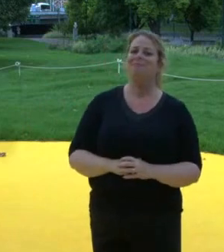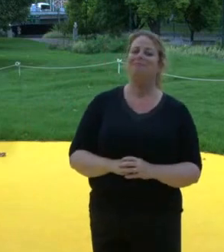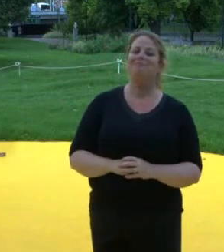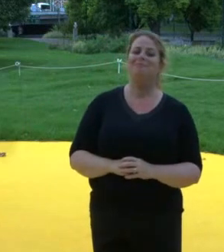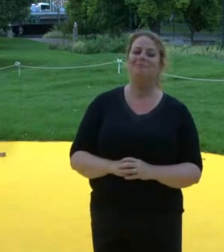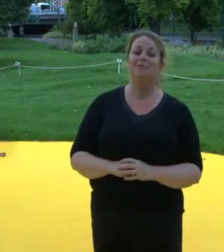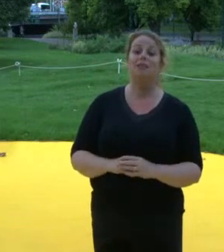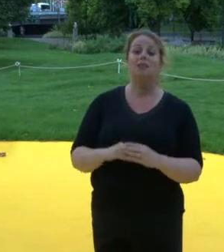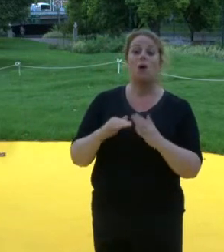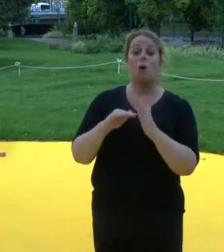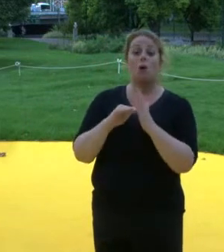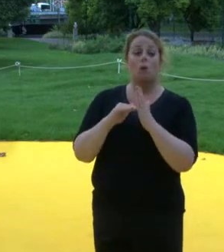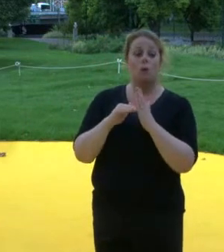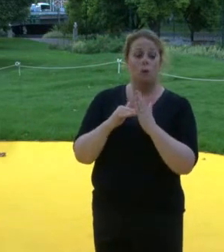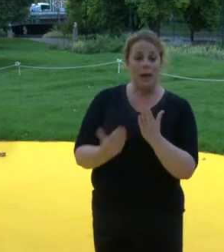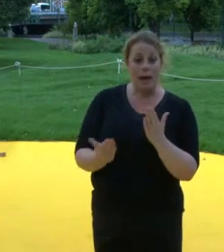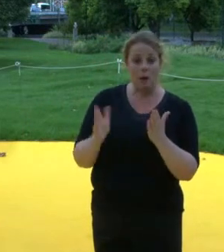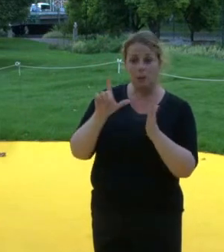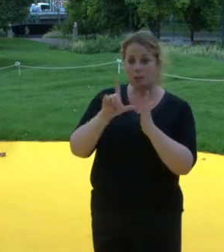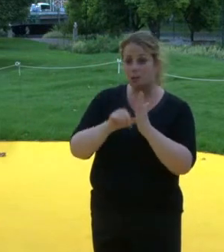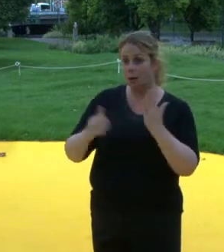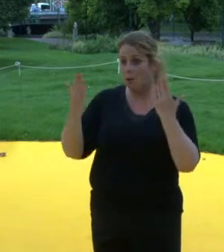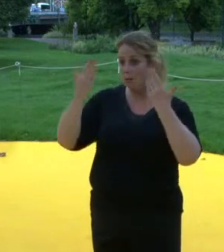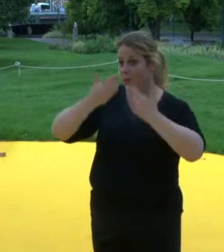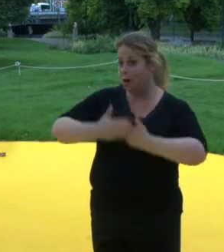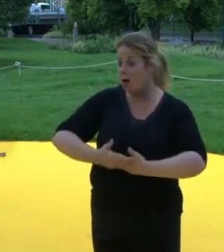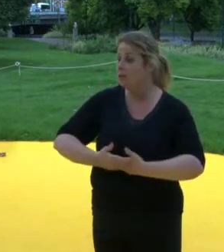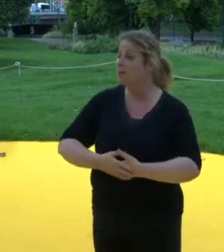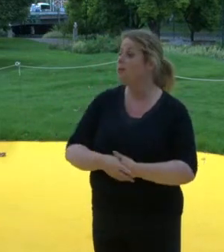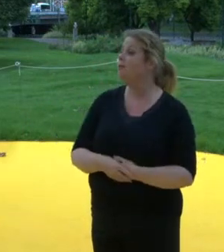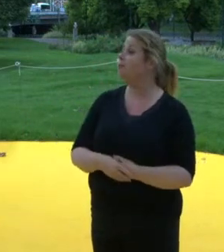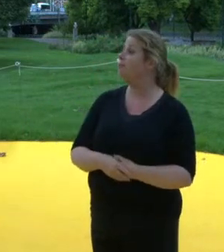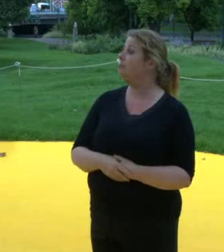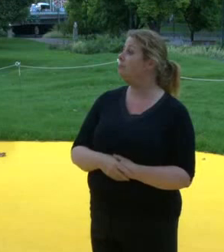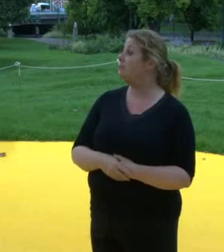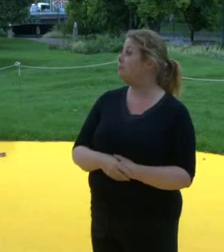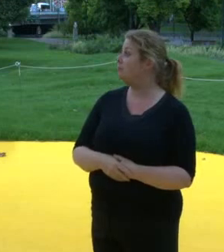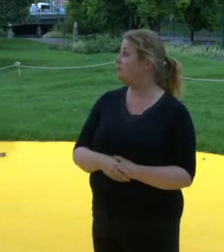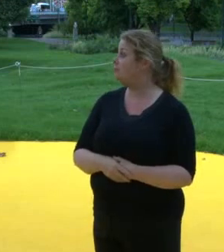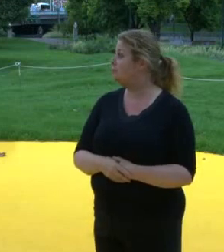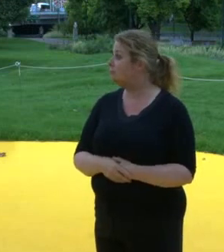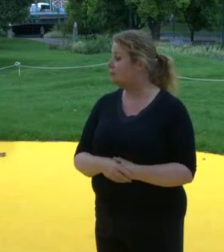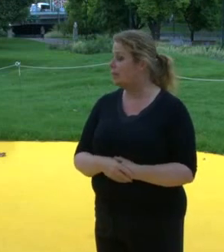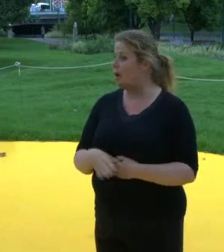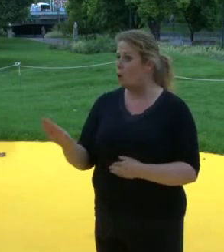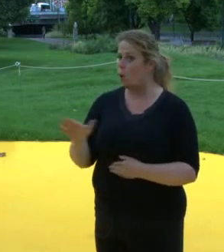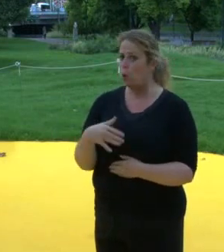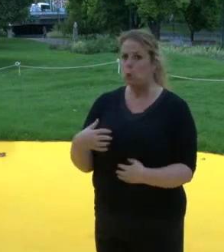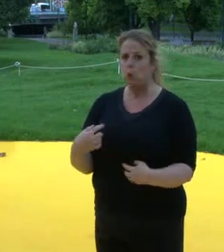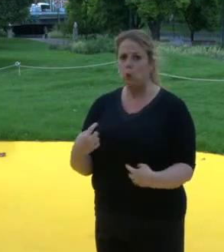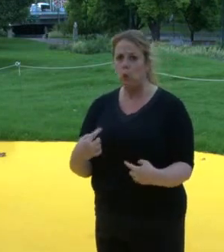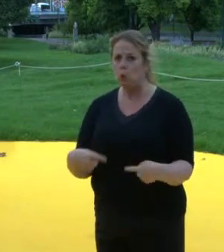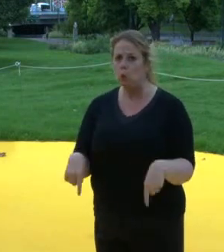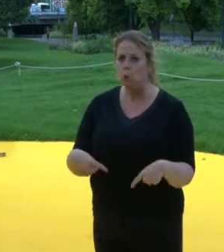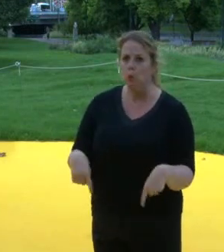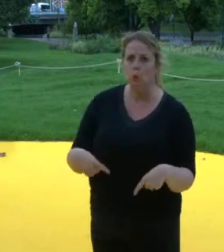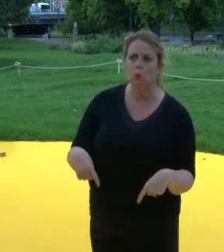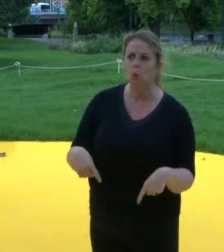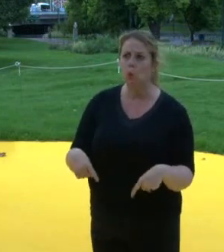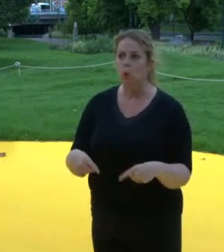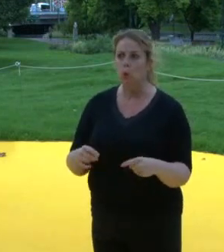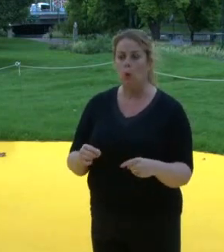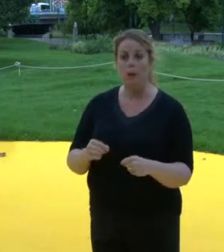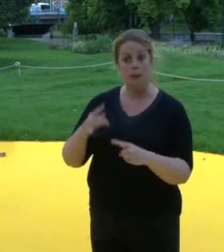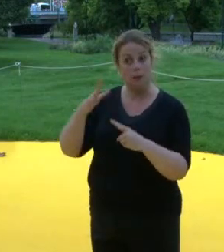So we've come to that portion of the evening where mouths are dry. It's a big